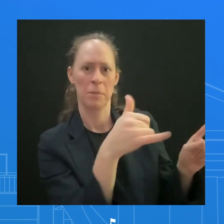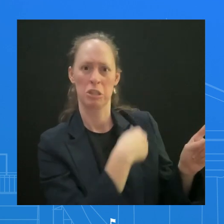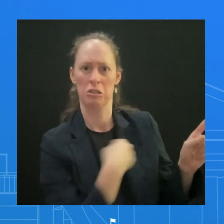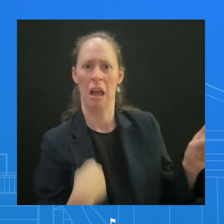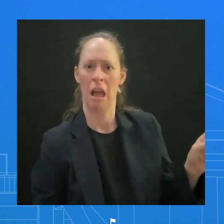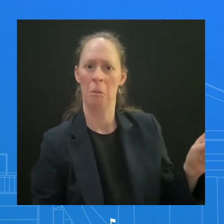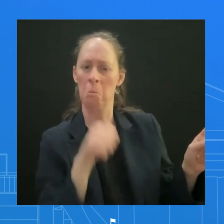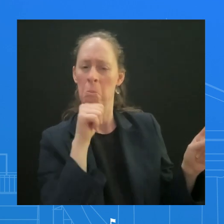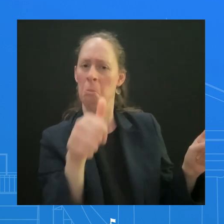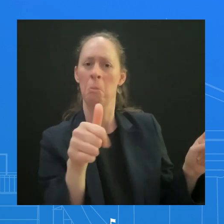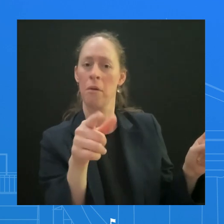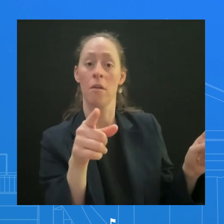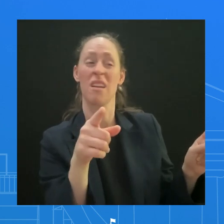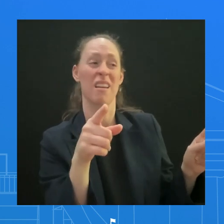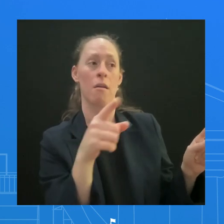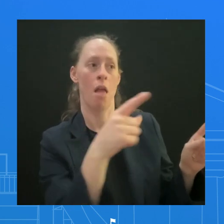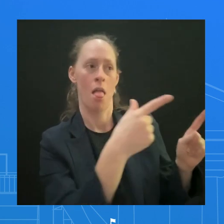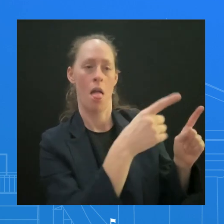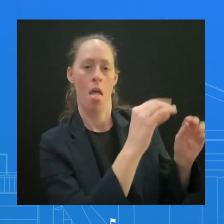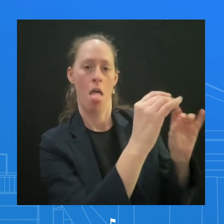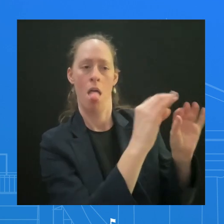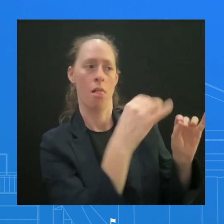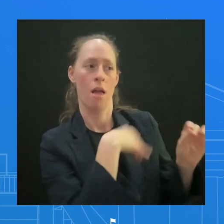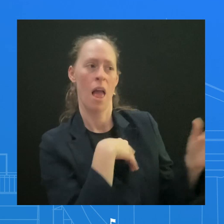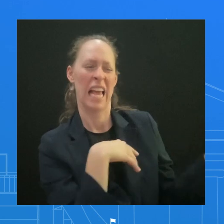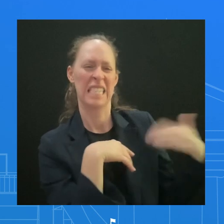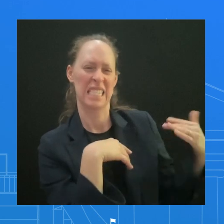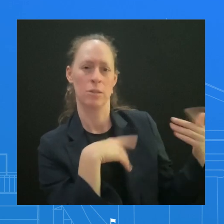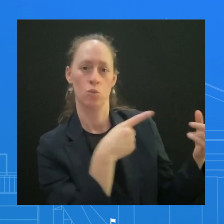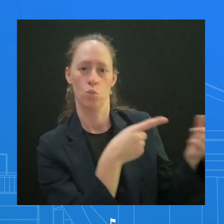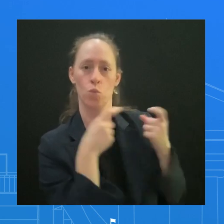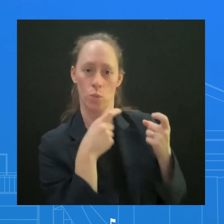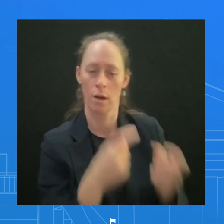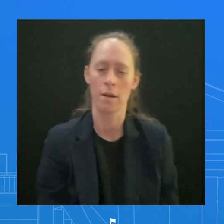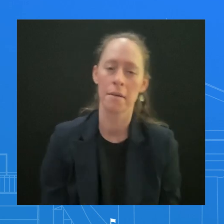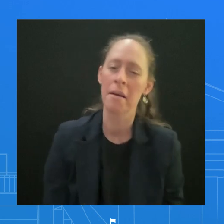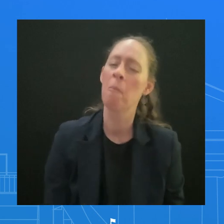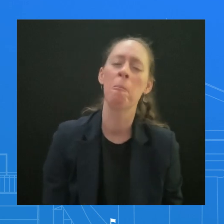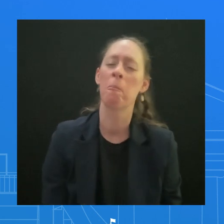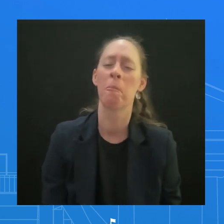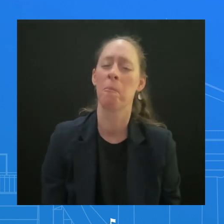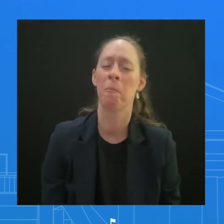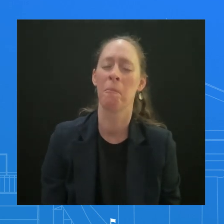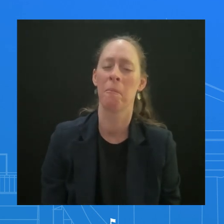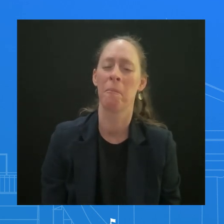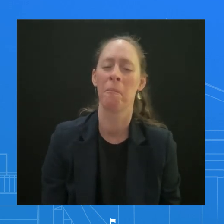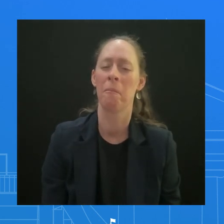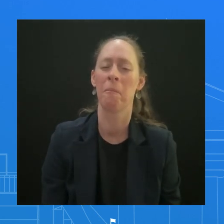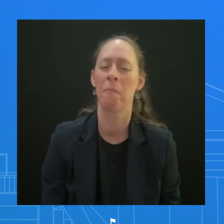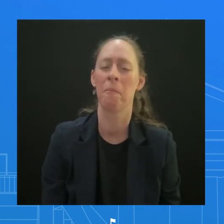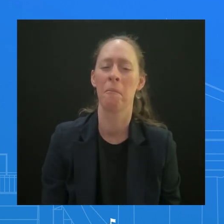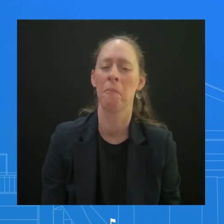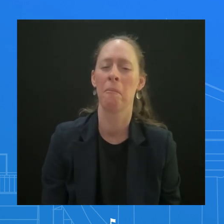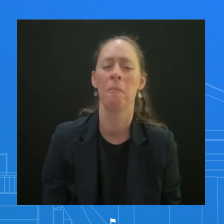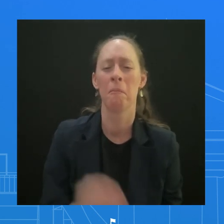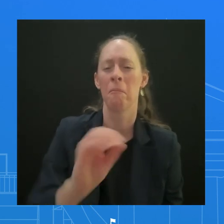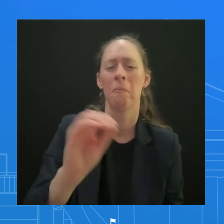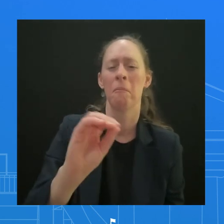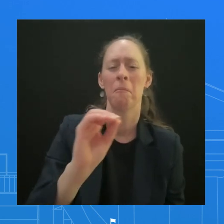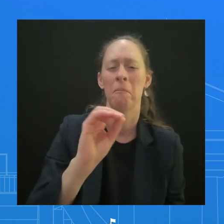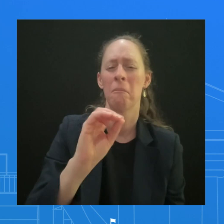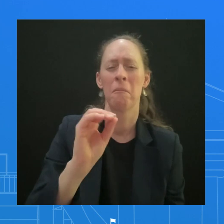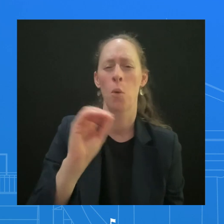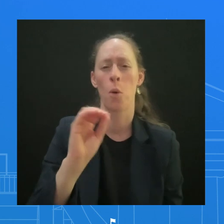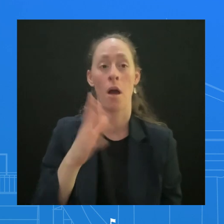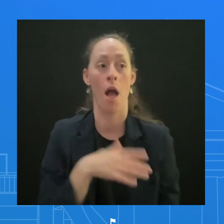India as a counterweight to China, and we weren't approaching the state visit as some sort of messaging opportunity to China.